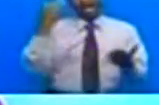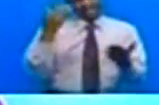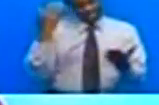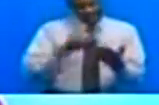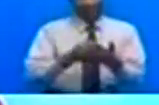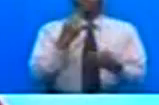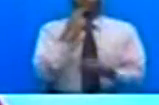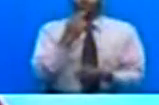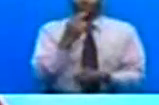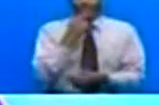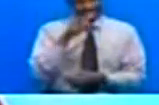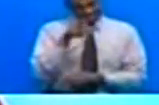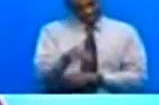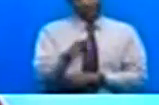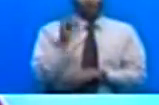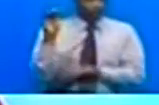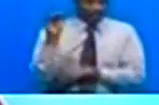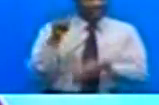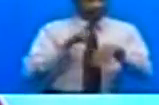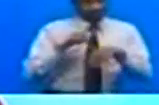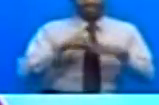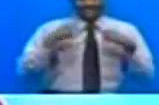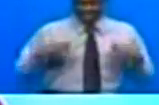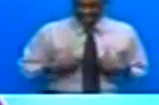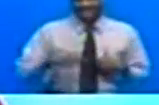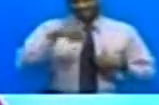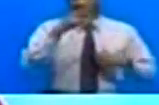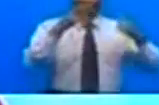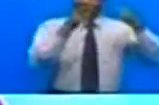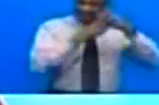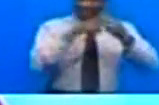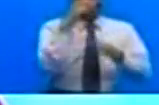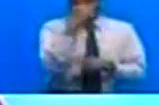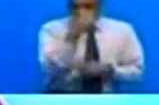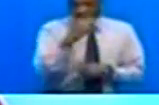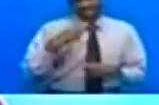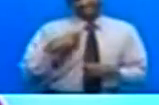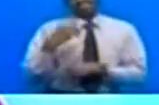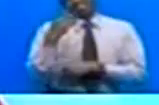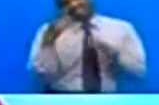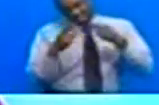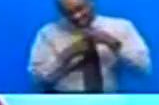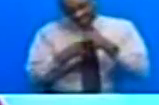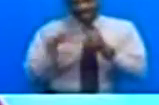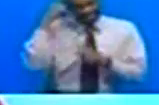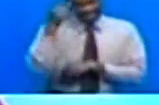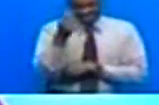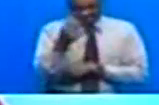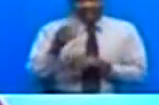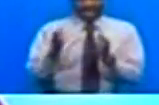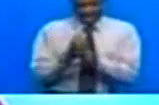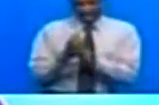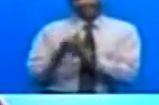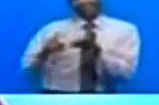Tuesday morning from Beijing, China, where they bagged 7 gold medals, 6 silvers and 3 bronze medals. 3-time world